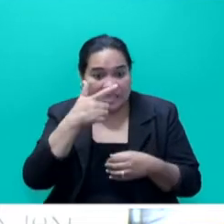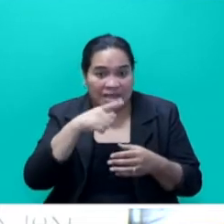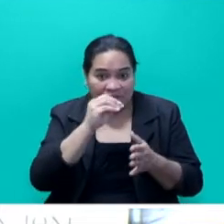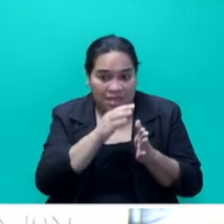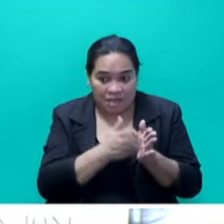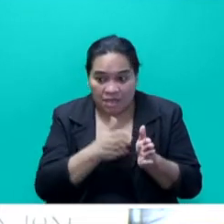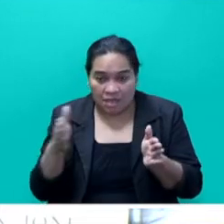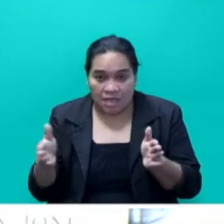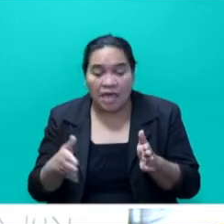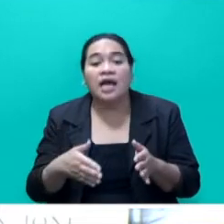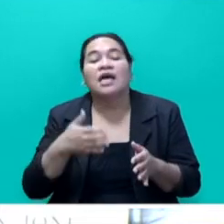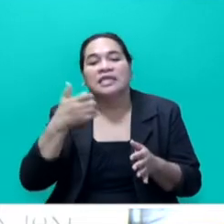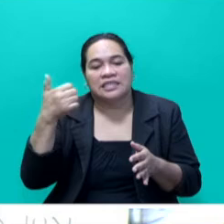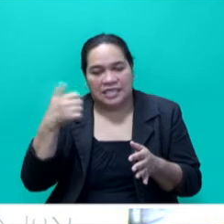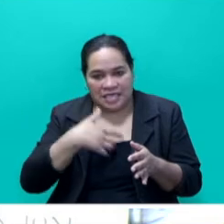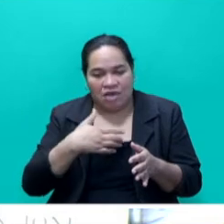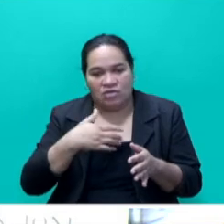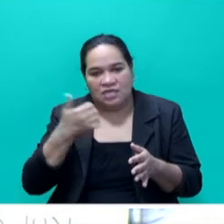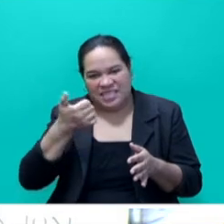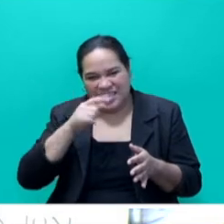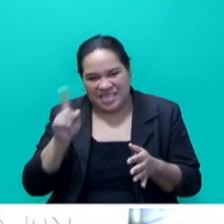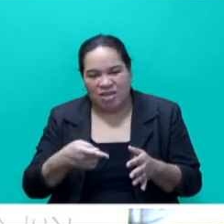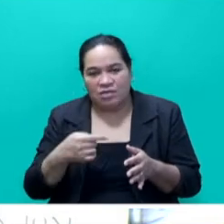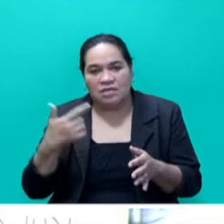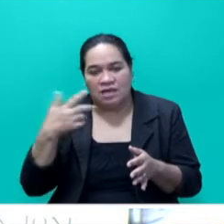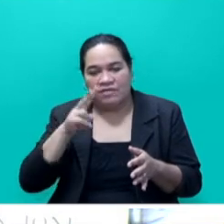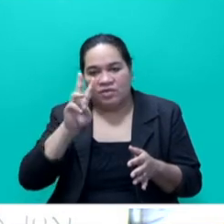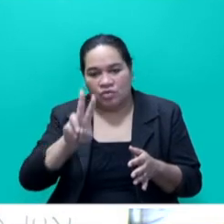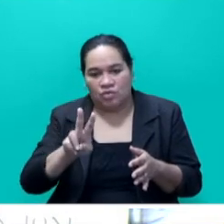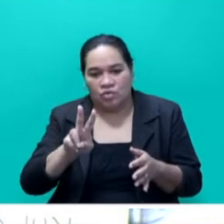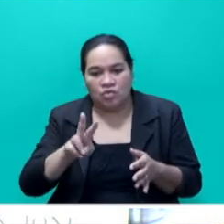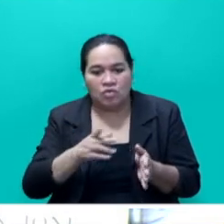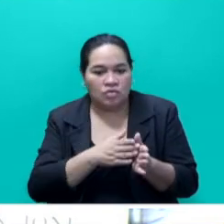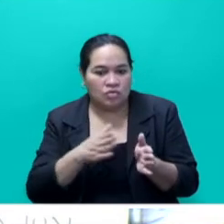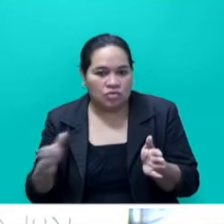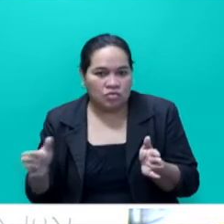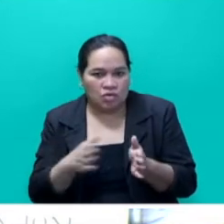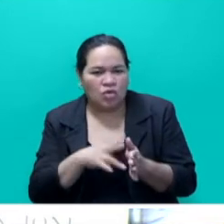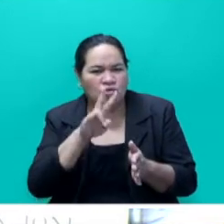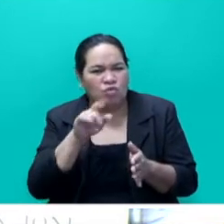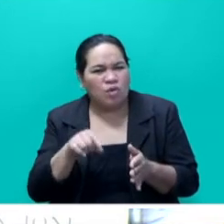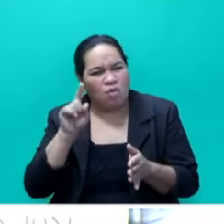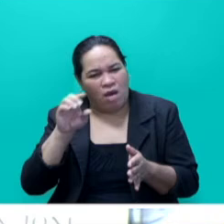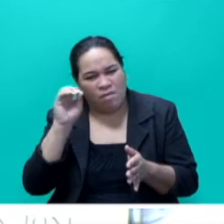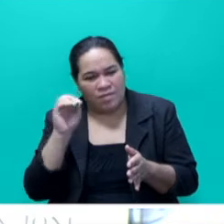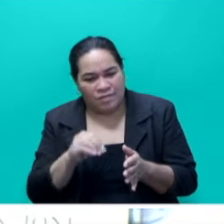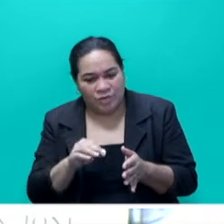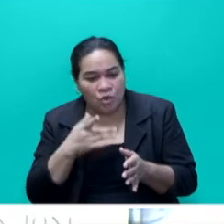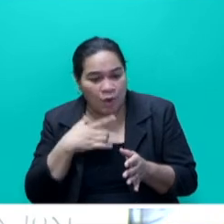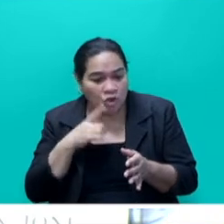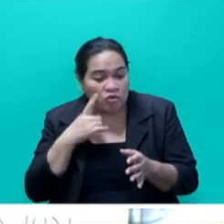were 6,302, which constituted 2.1% of the total recipients. By way of